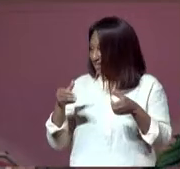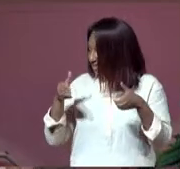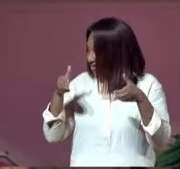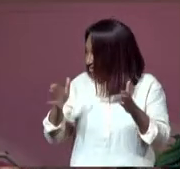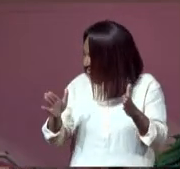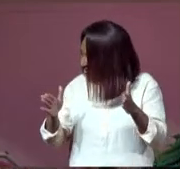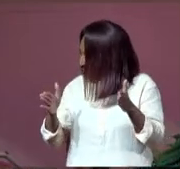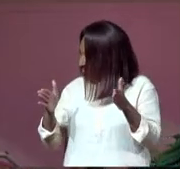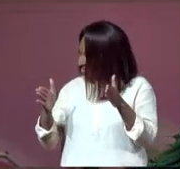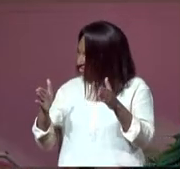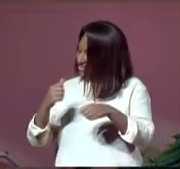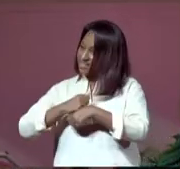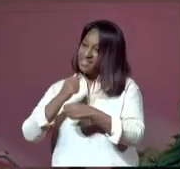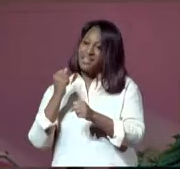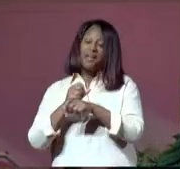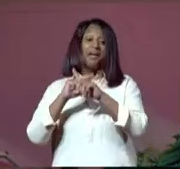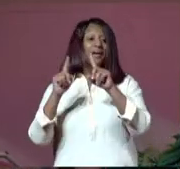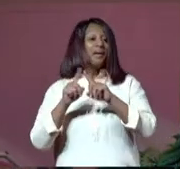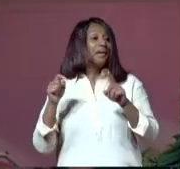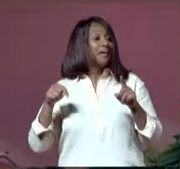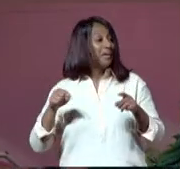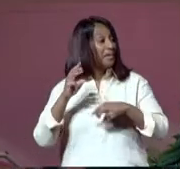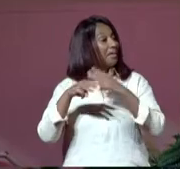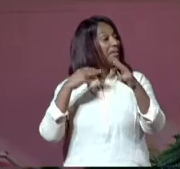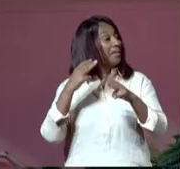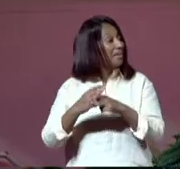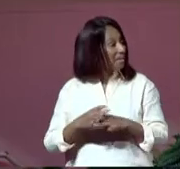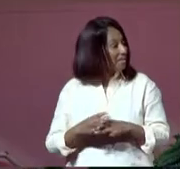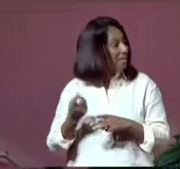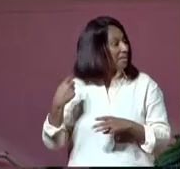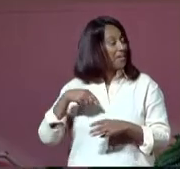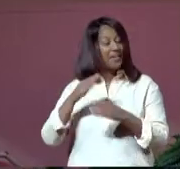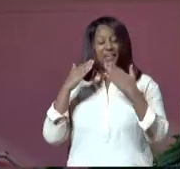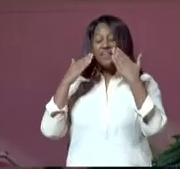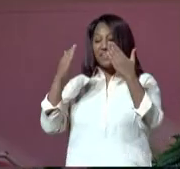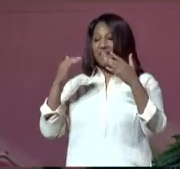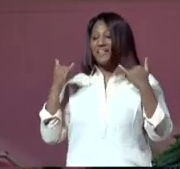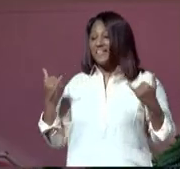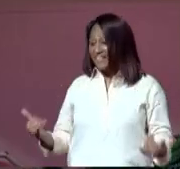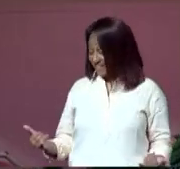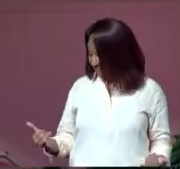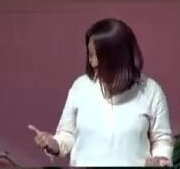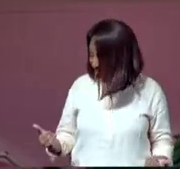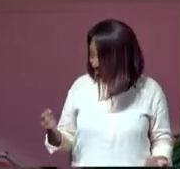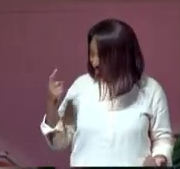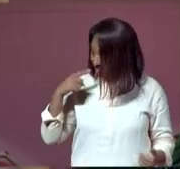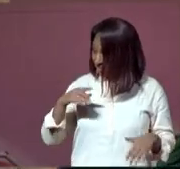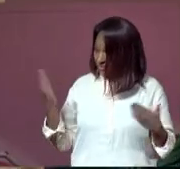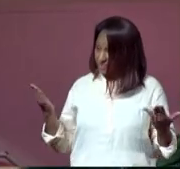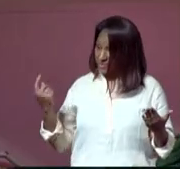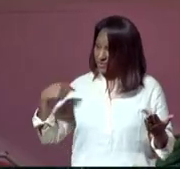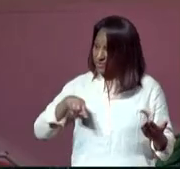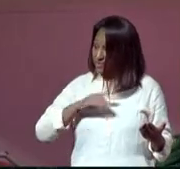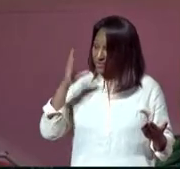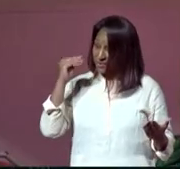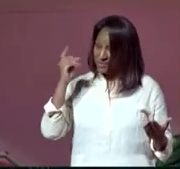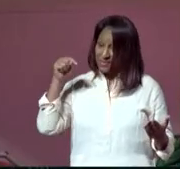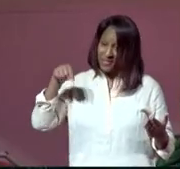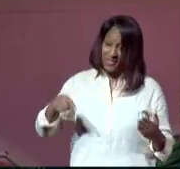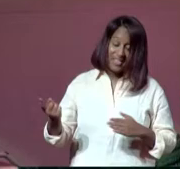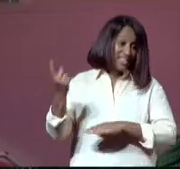way to make a difference in this world. We thank you now for what we've experienced this